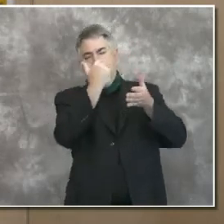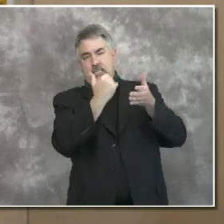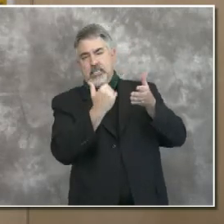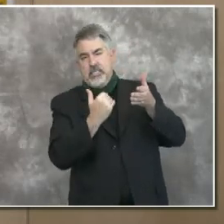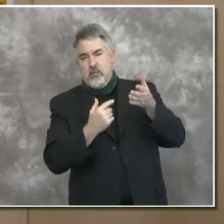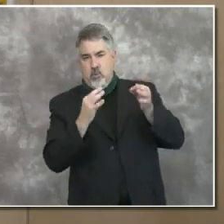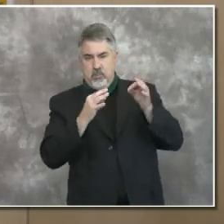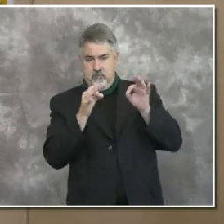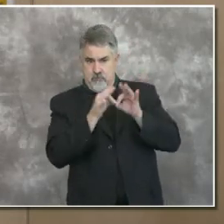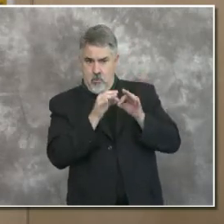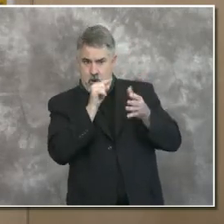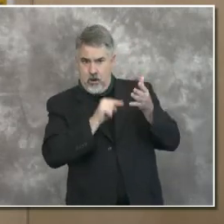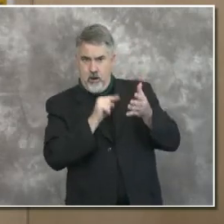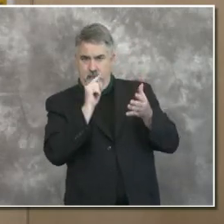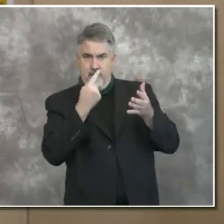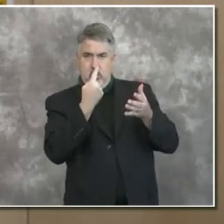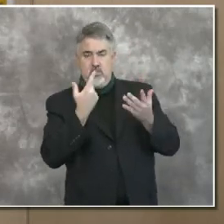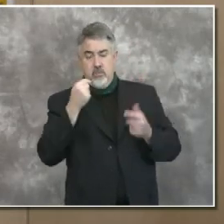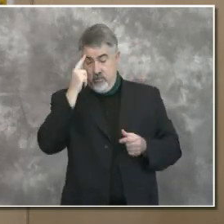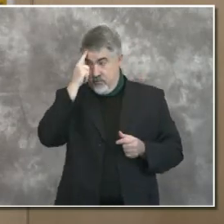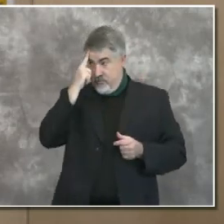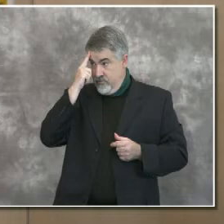actually last week on Friday.